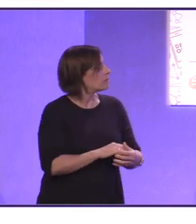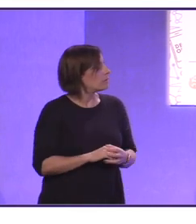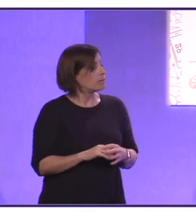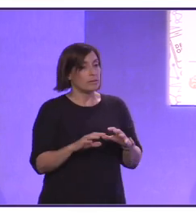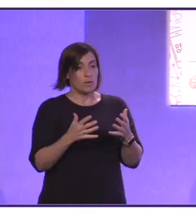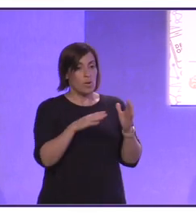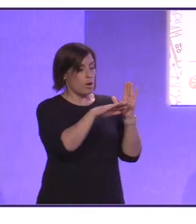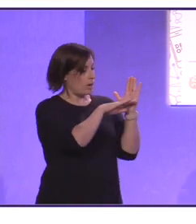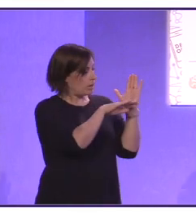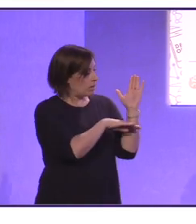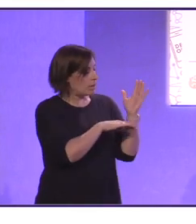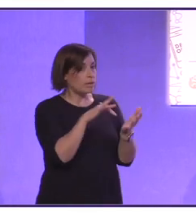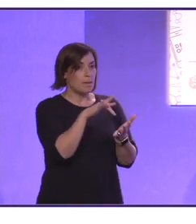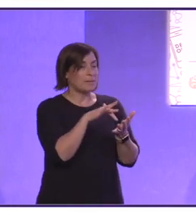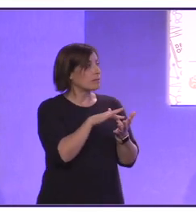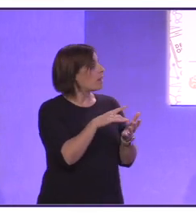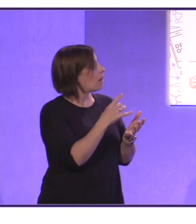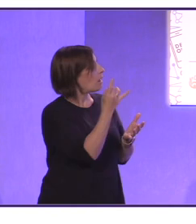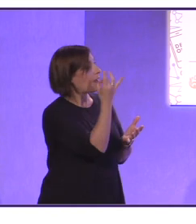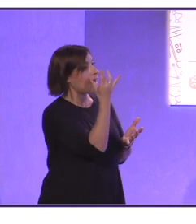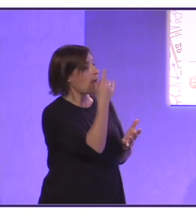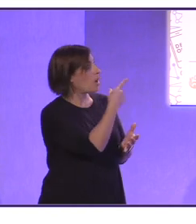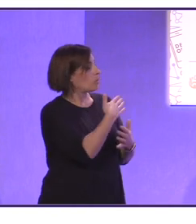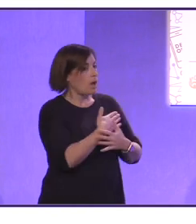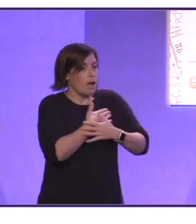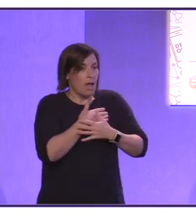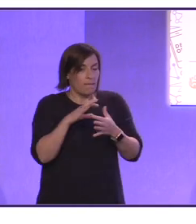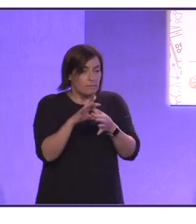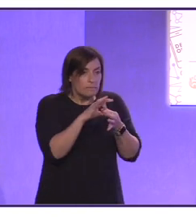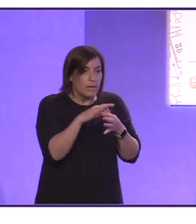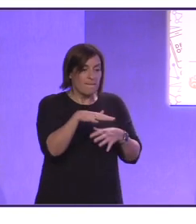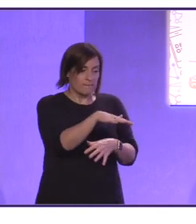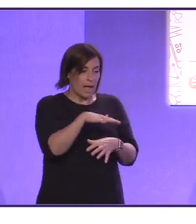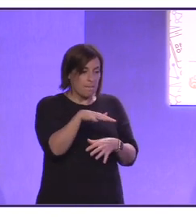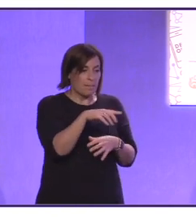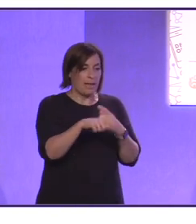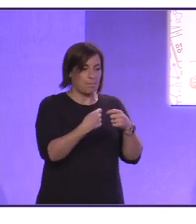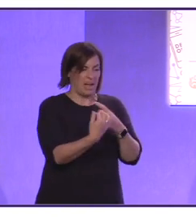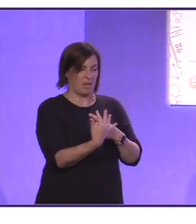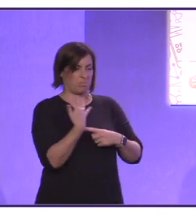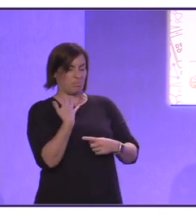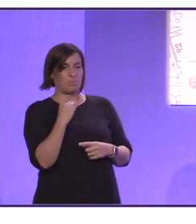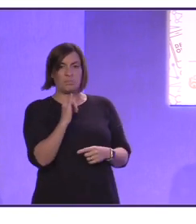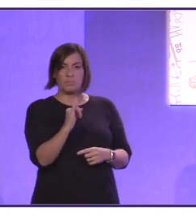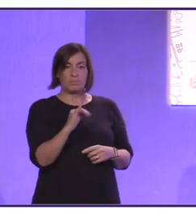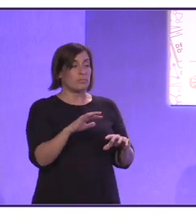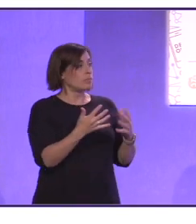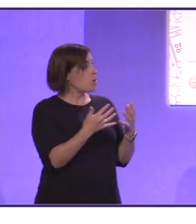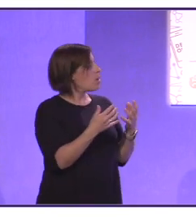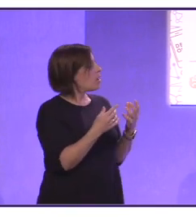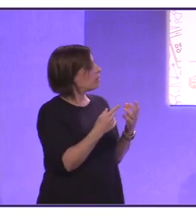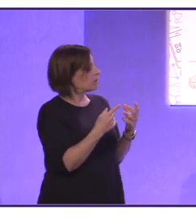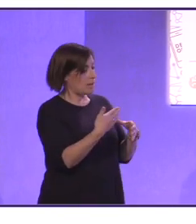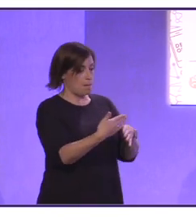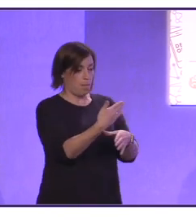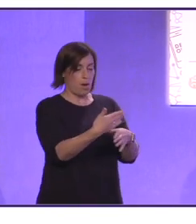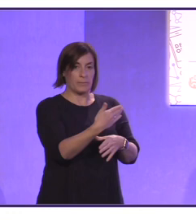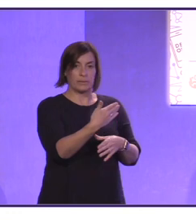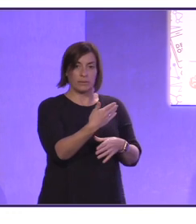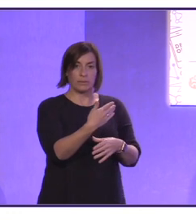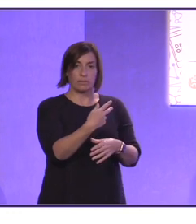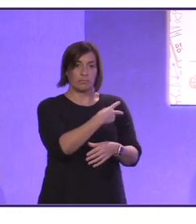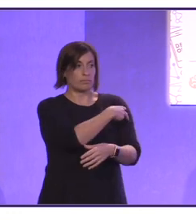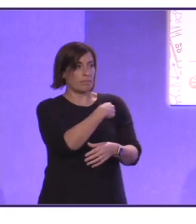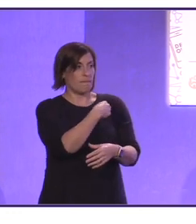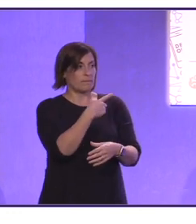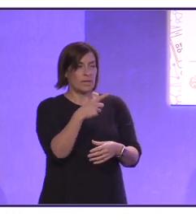or a connection. Down another level, if the environment is actually threatening my employment. Anyone ever been in a conversation where you sort of got the